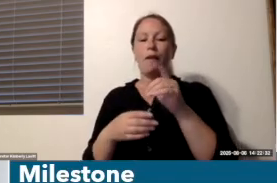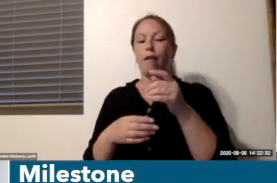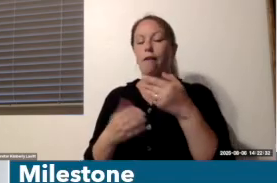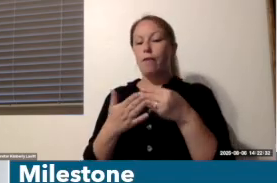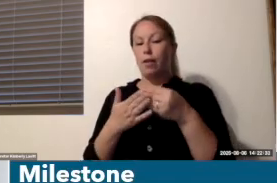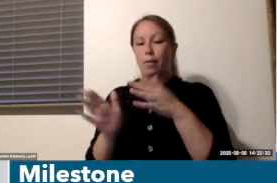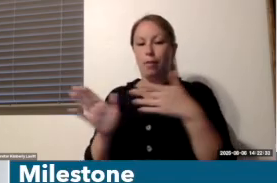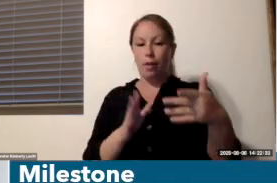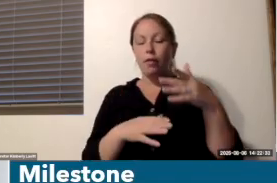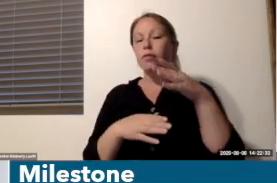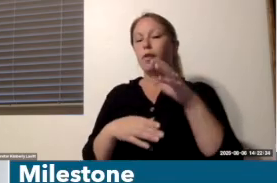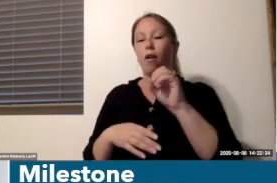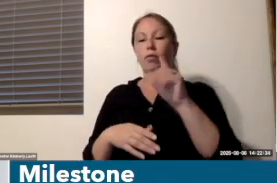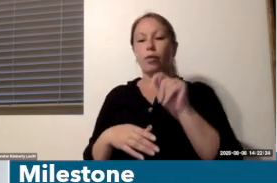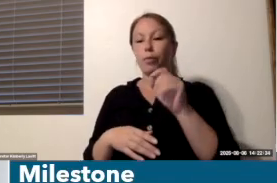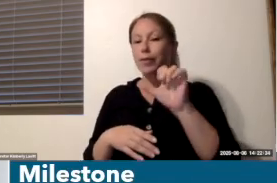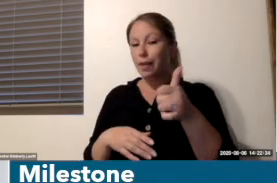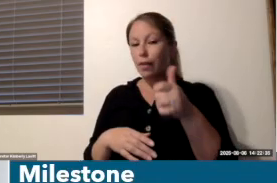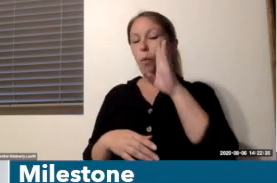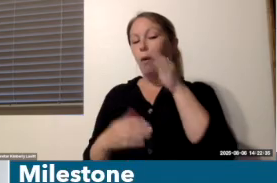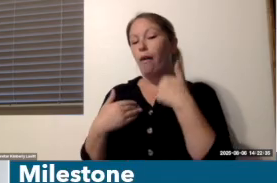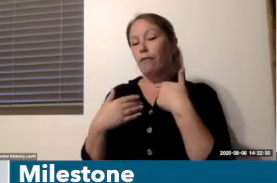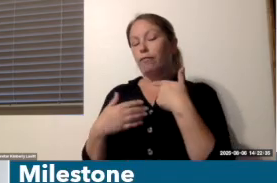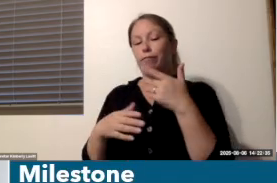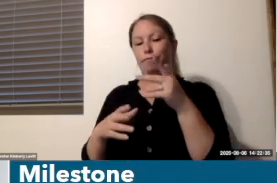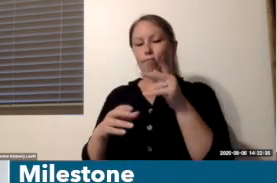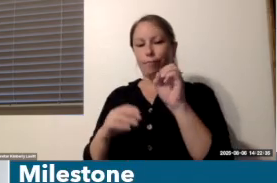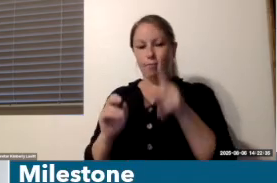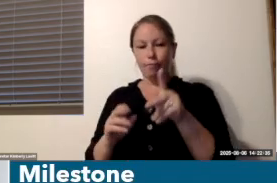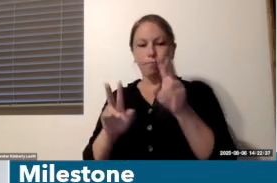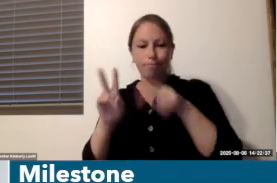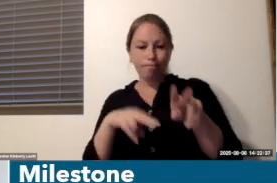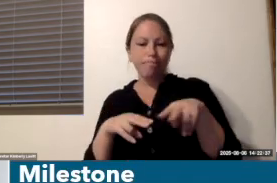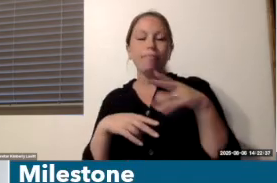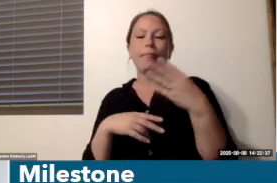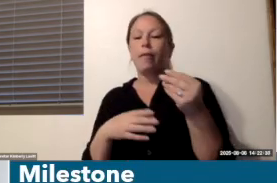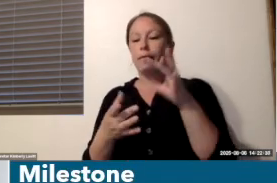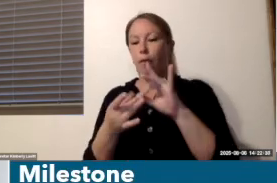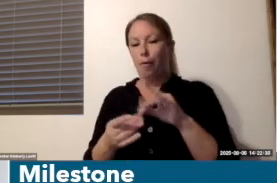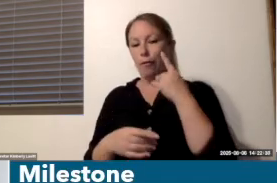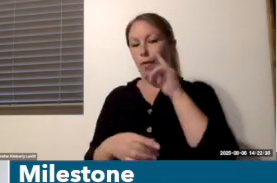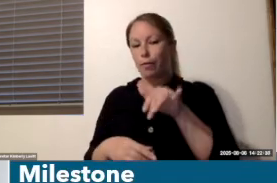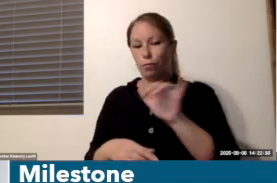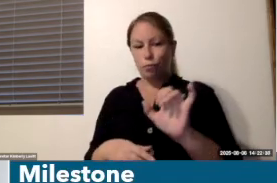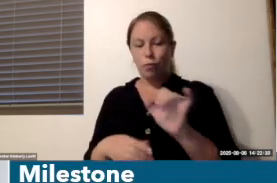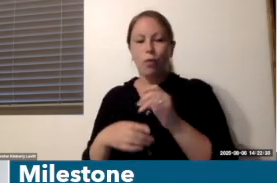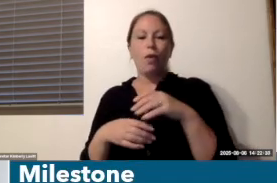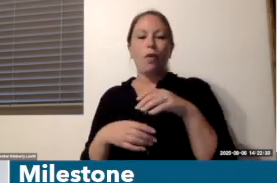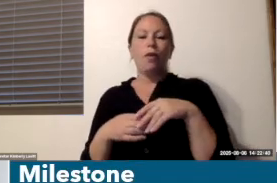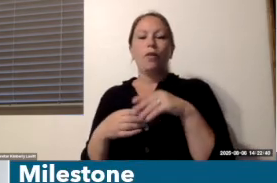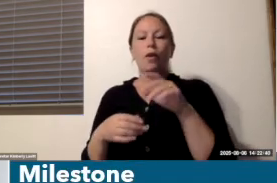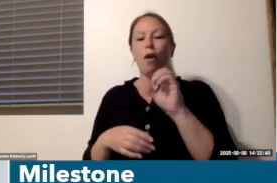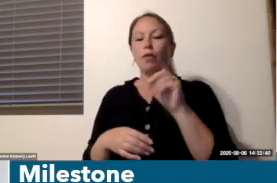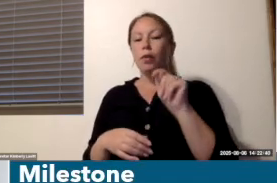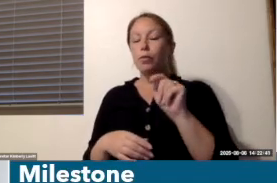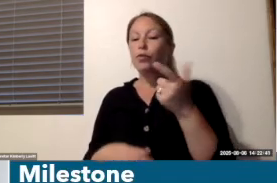when you'll have an opportunity to review and comment on the plan for 30 days. We'll have another evening community meeting on October 21